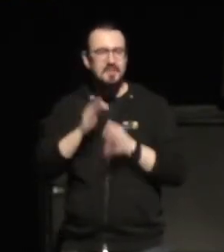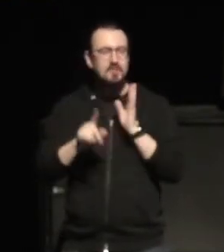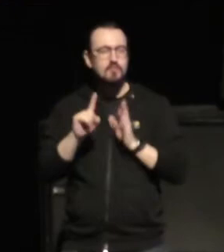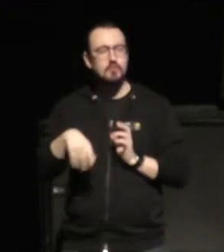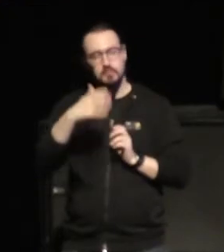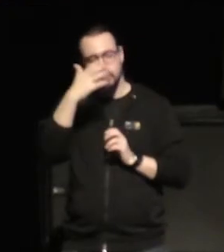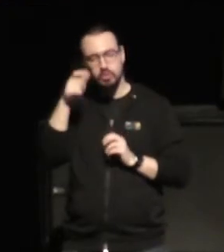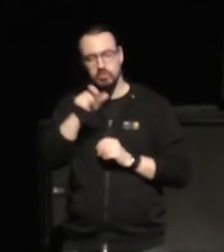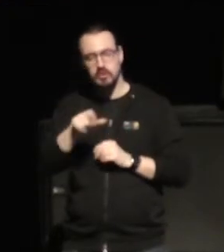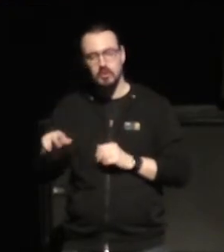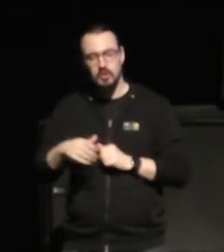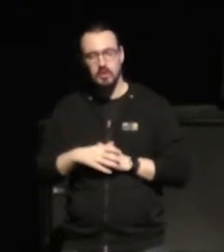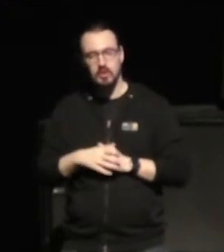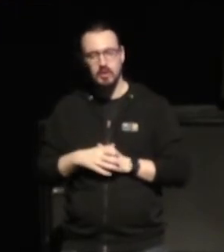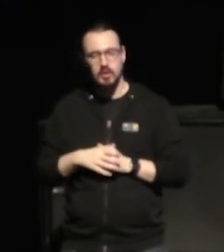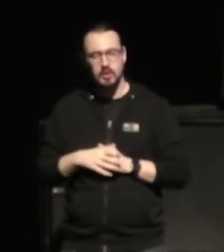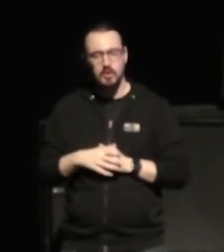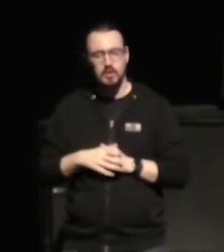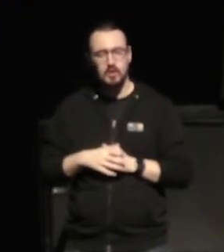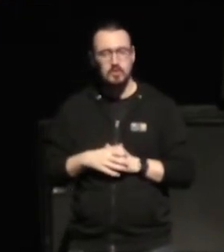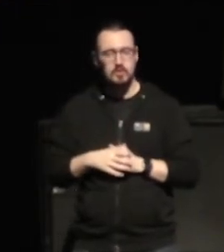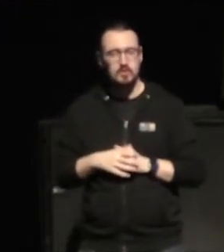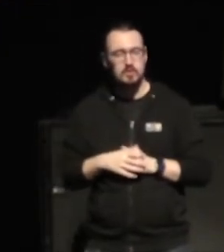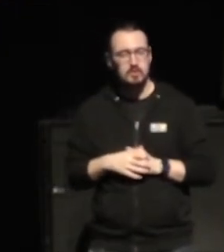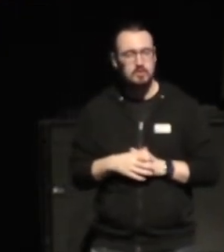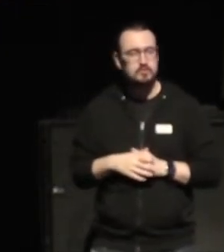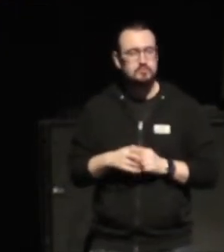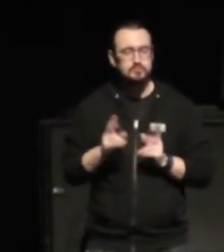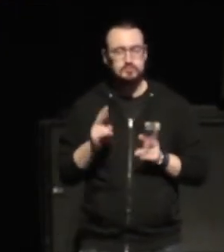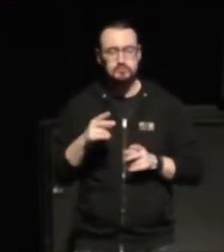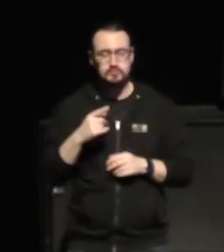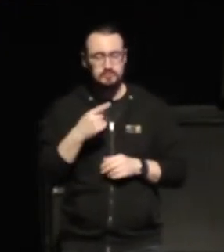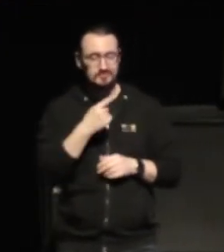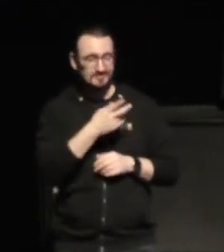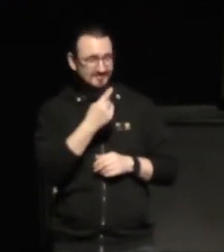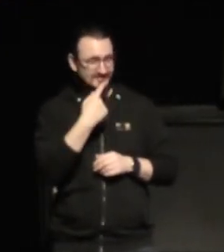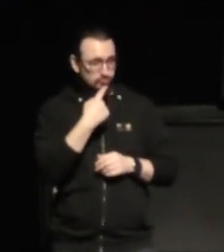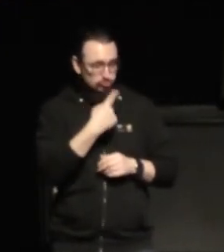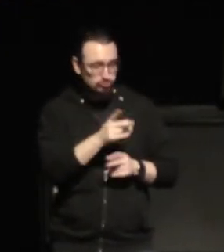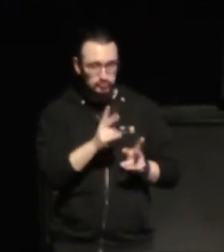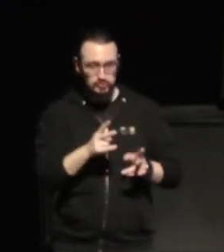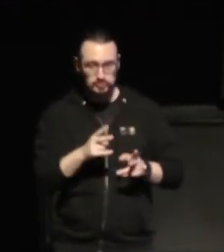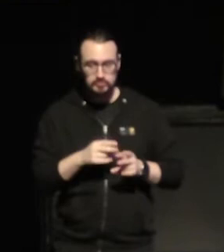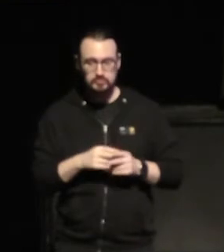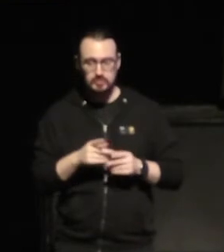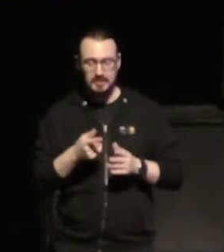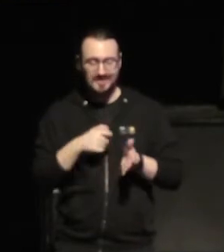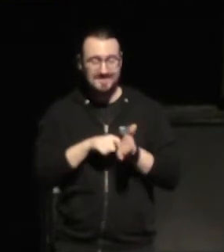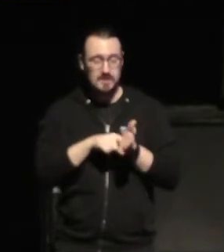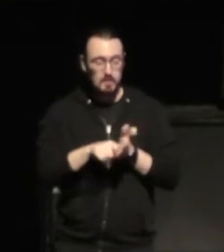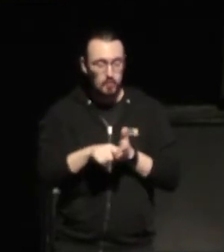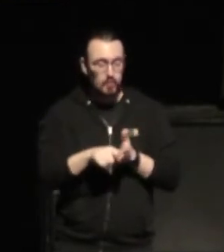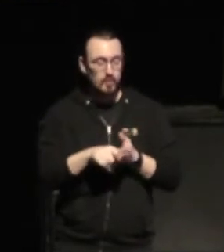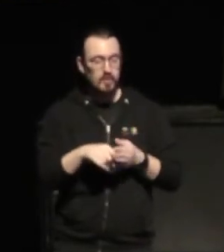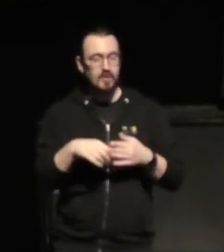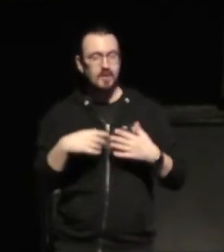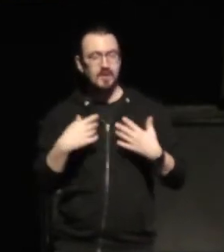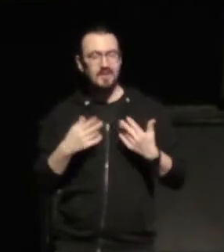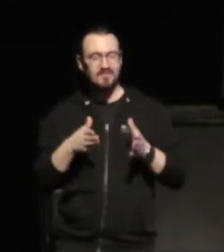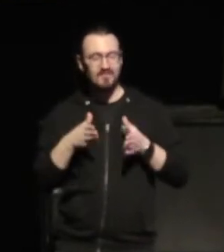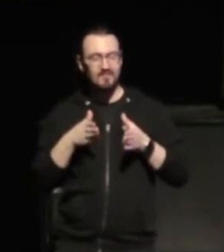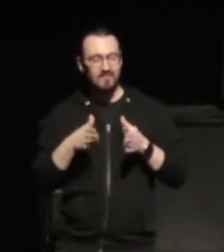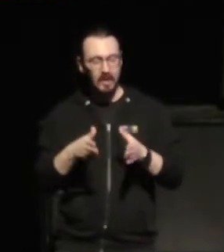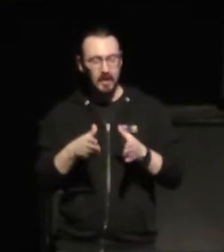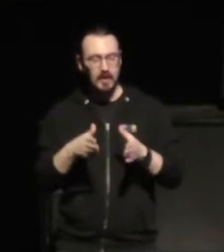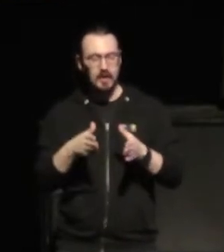peasants, because it's, as Dr. Was saying, like the reports also saying, like the way